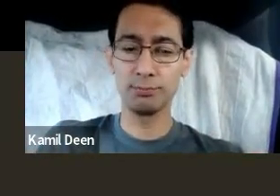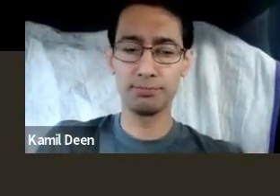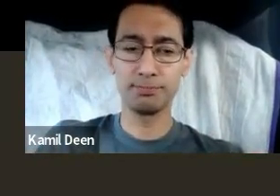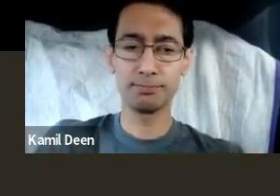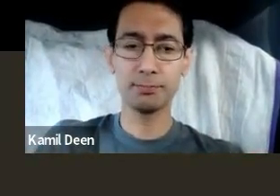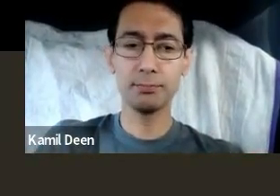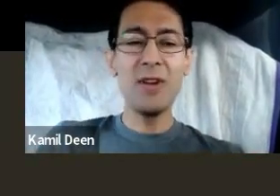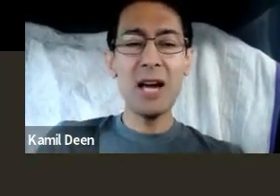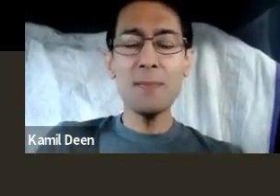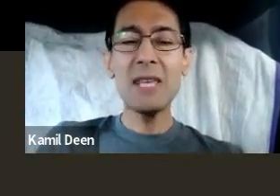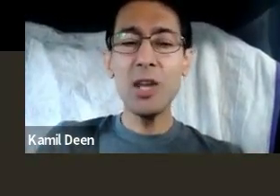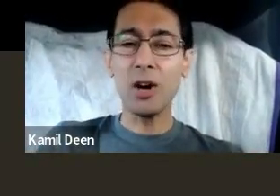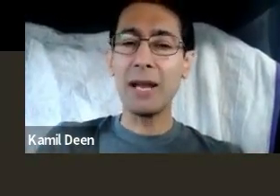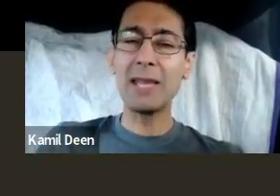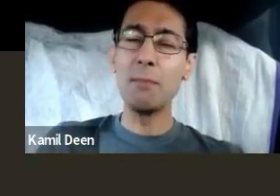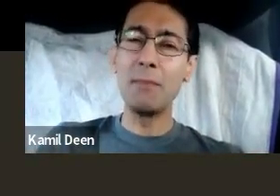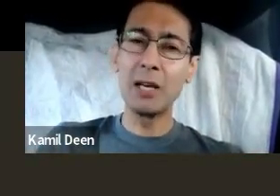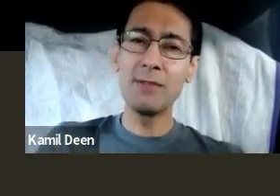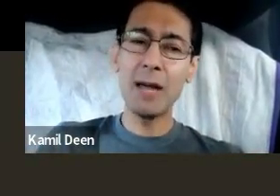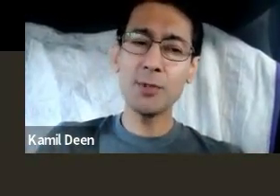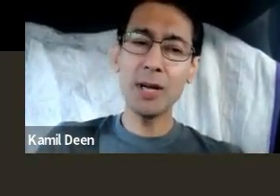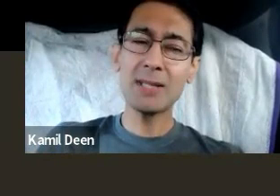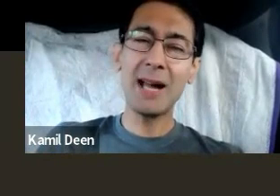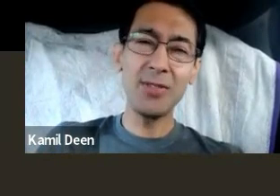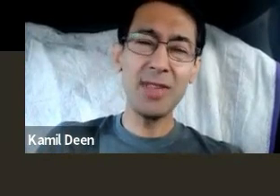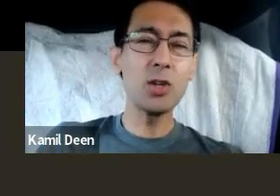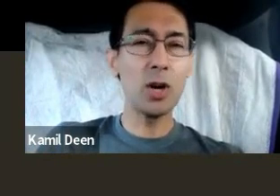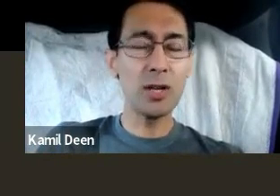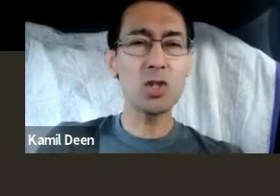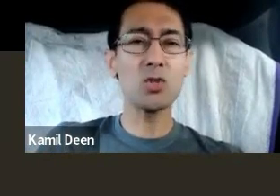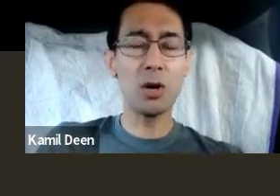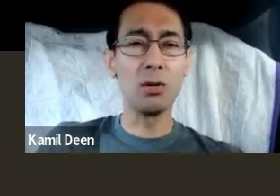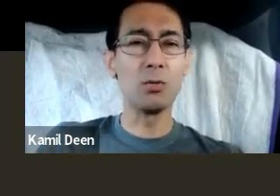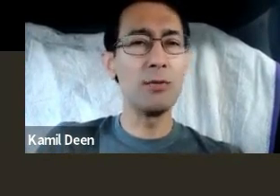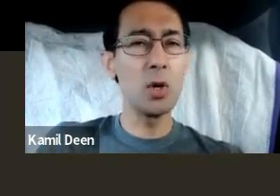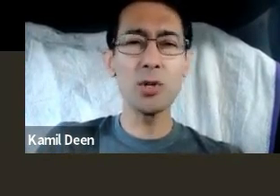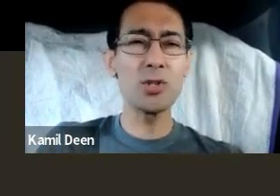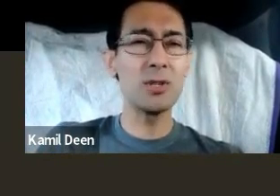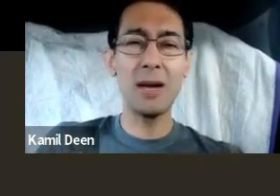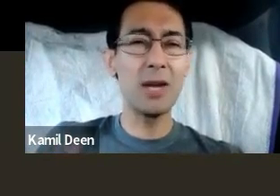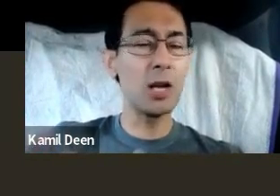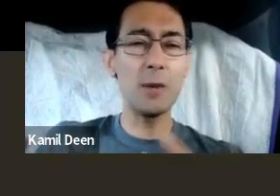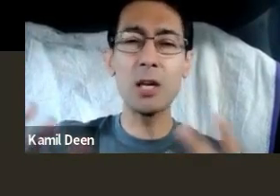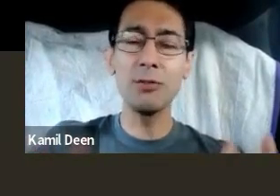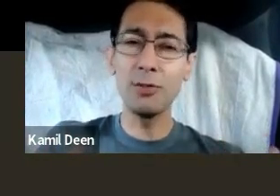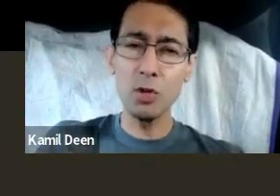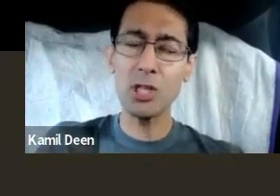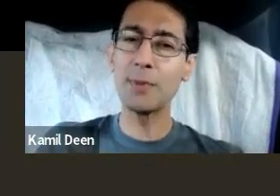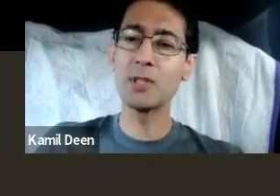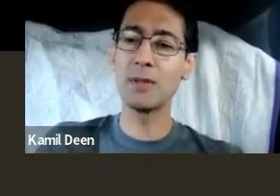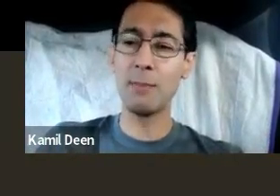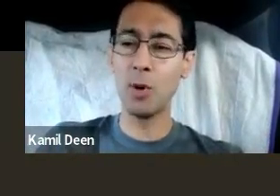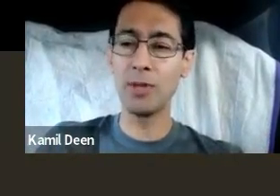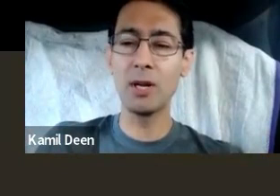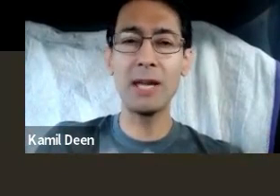should do. If it comes here, like in the middle of the abstract, I think you're going to struggle. Reviewers, they're going to be confused